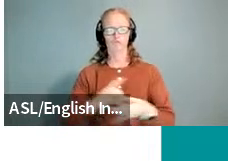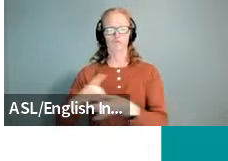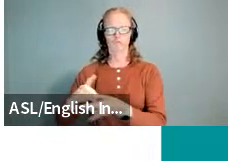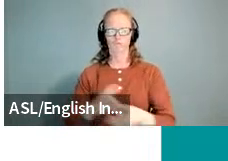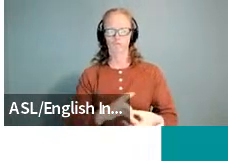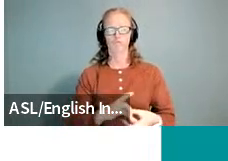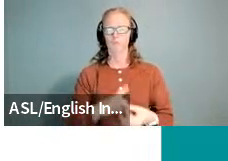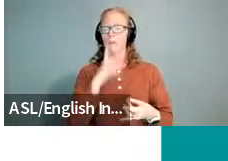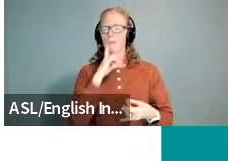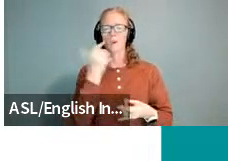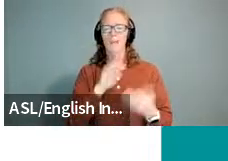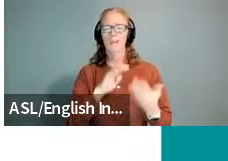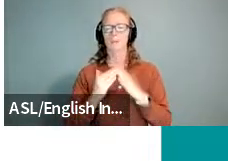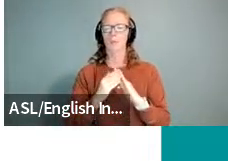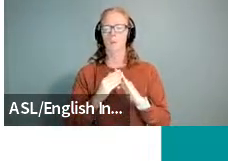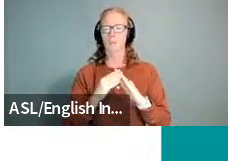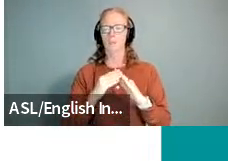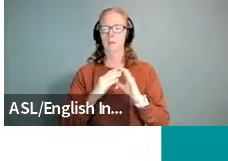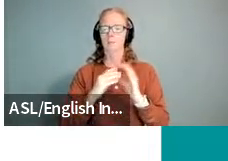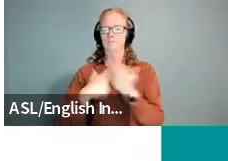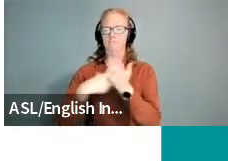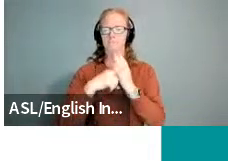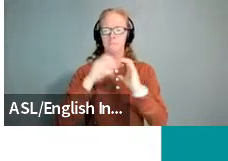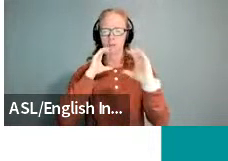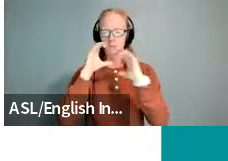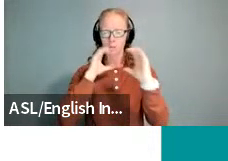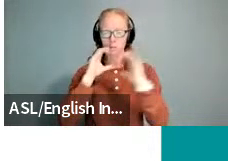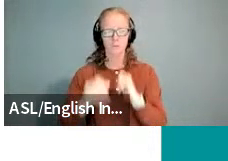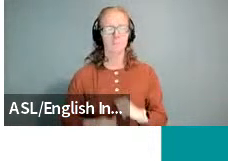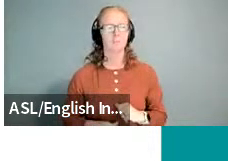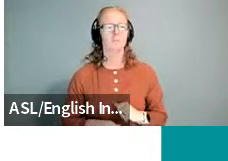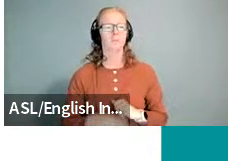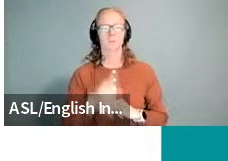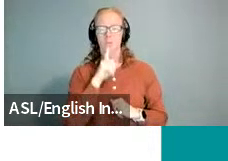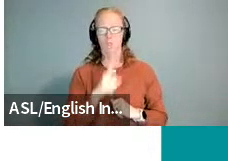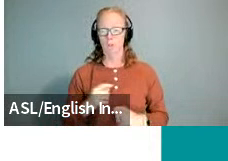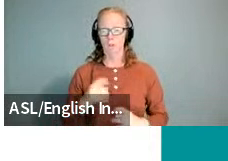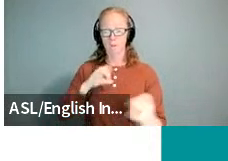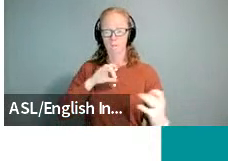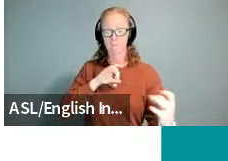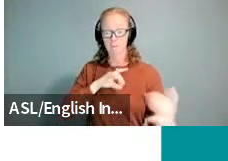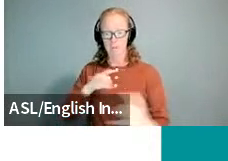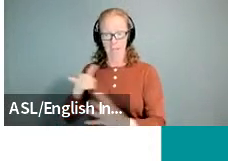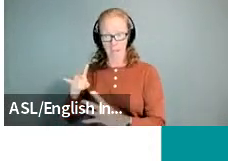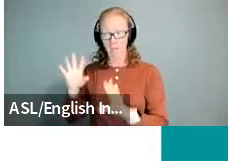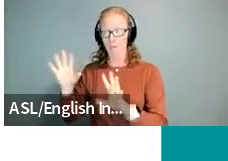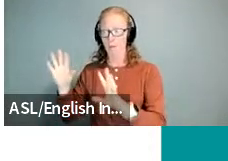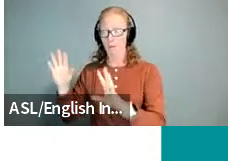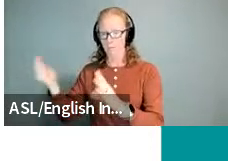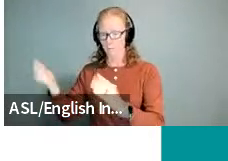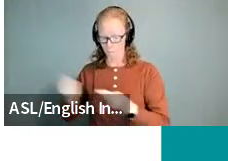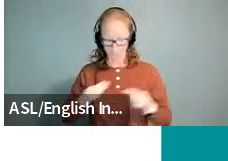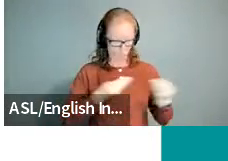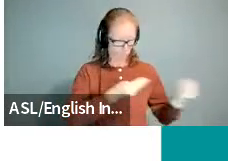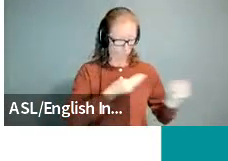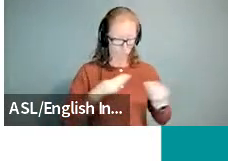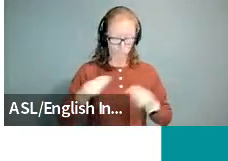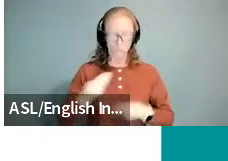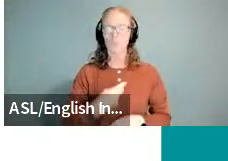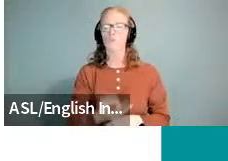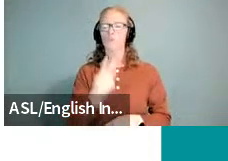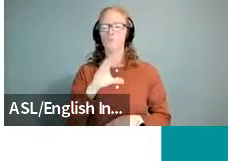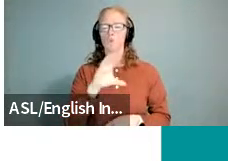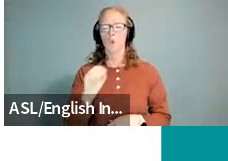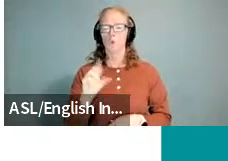ongoing community dialogue with a commitment to meaningful two-way feedback, and that we would have two co-chairs, one